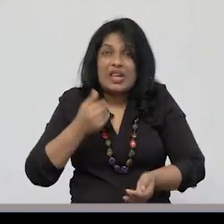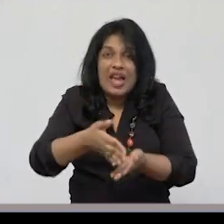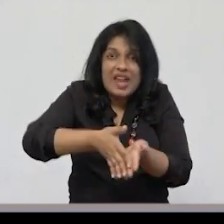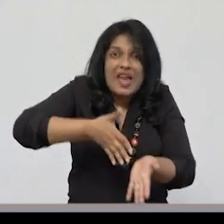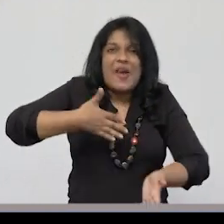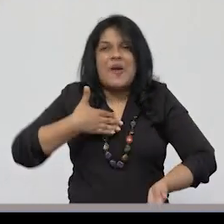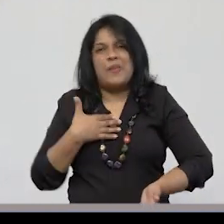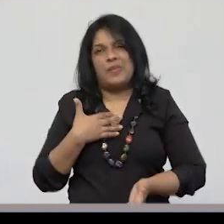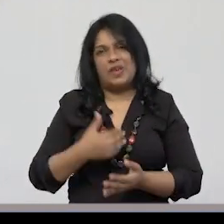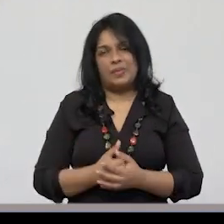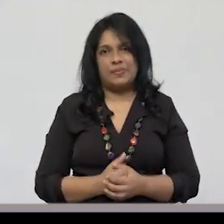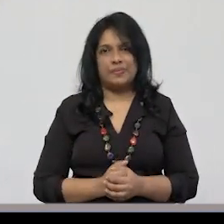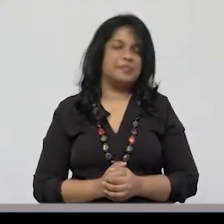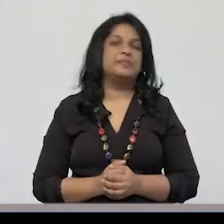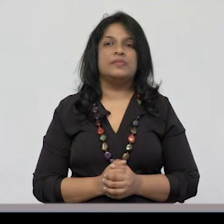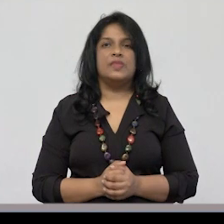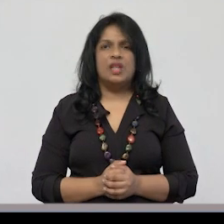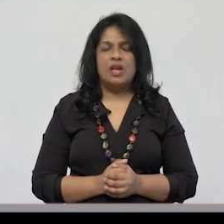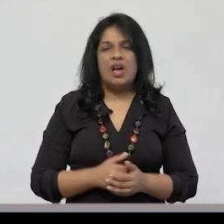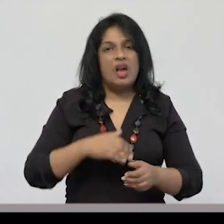you there. Never.